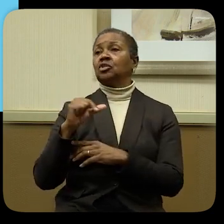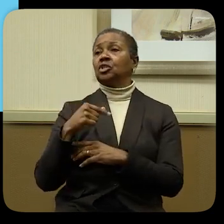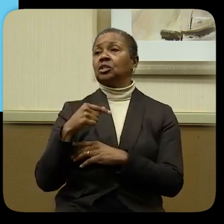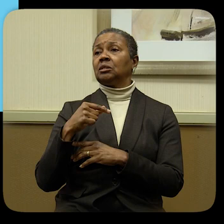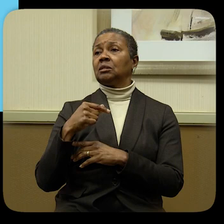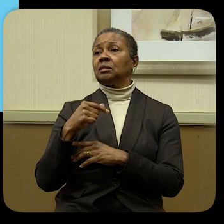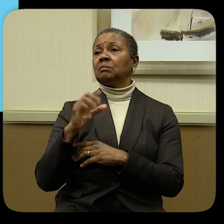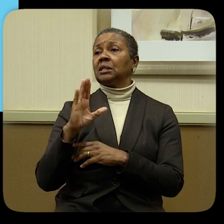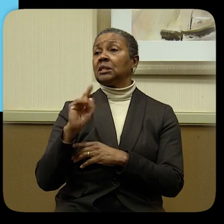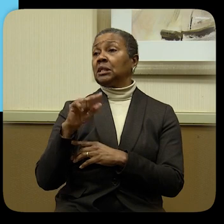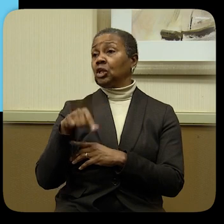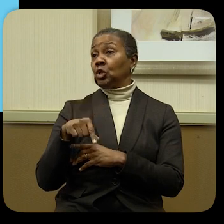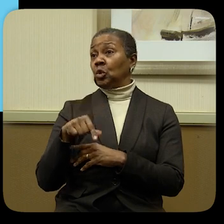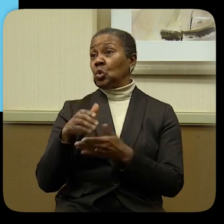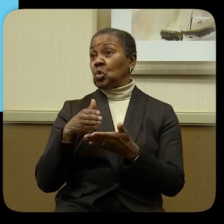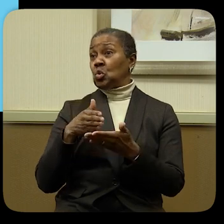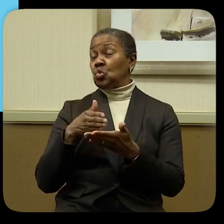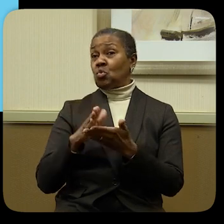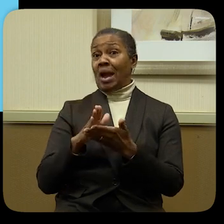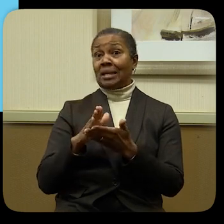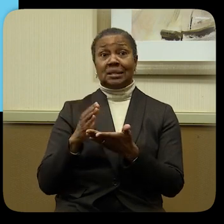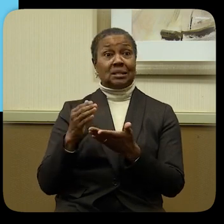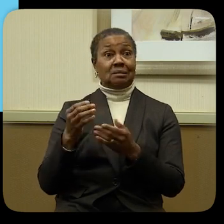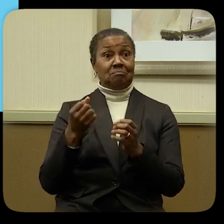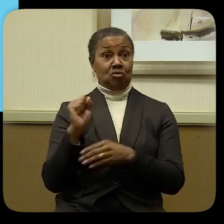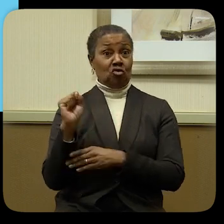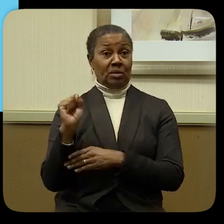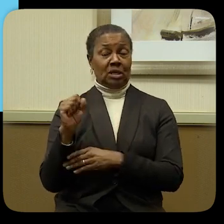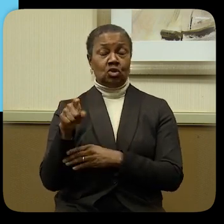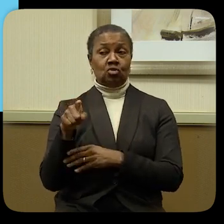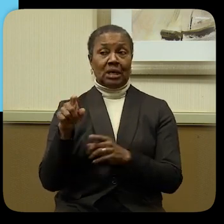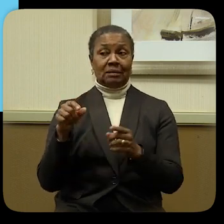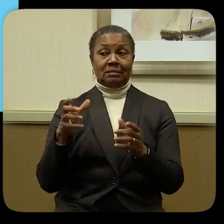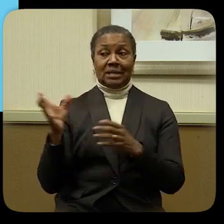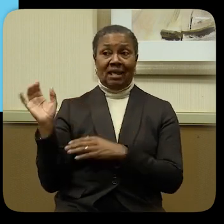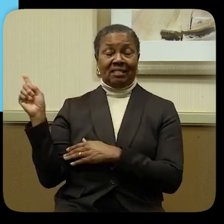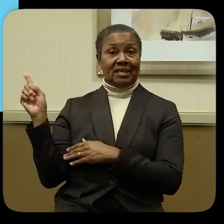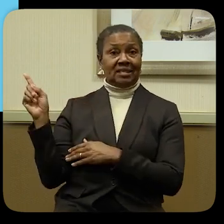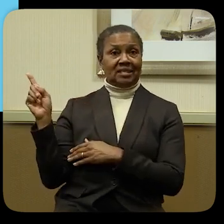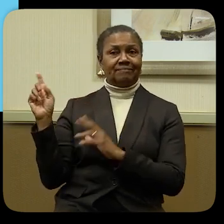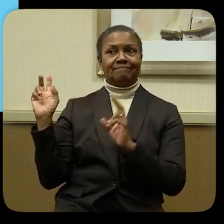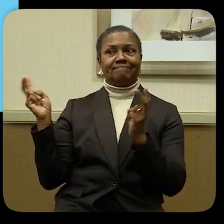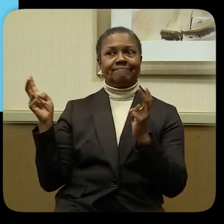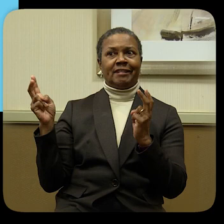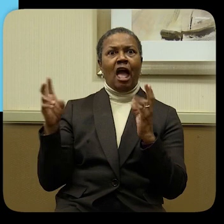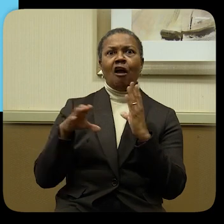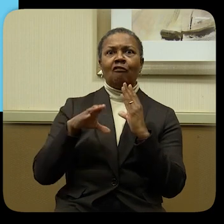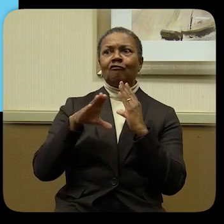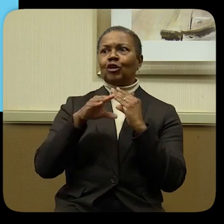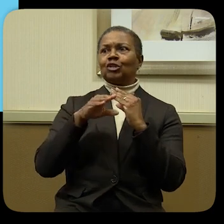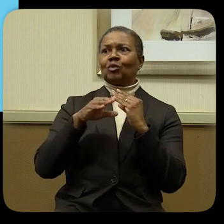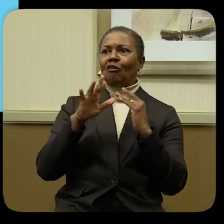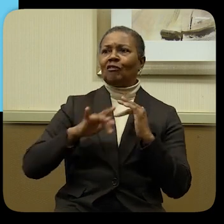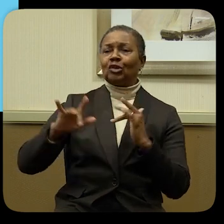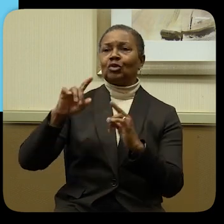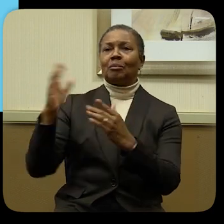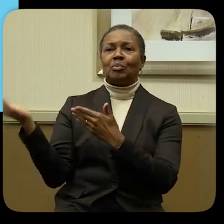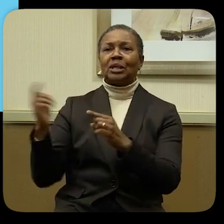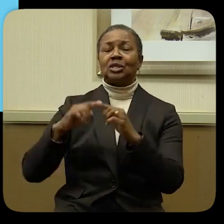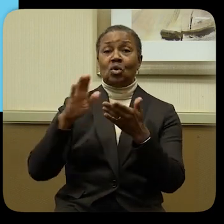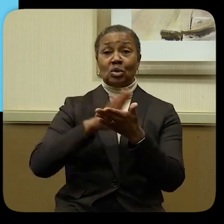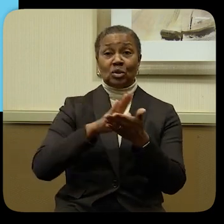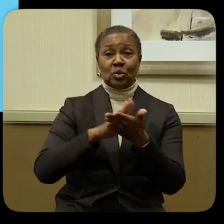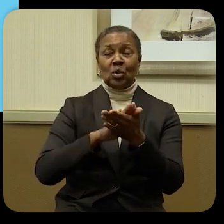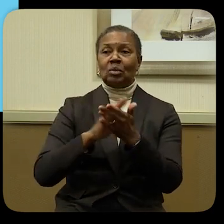LGBTQ rights movement. And you can take this virtual field trip to your school. So it's geared